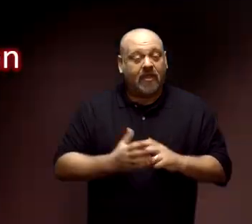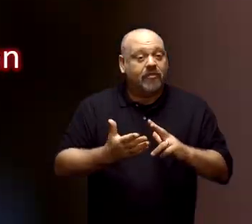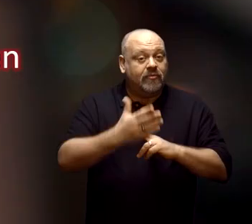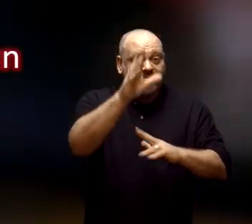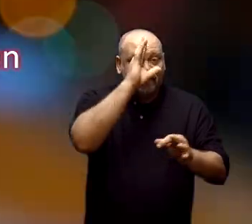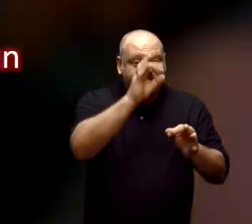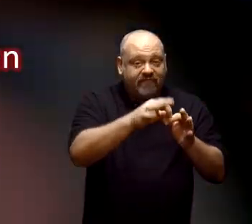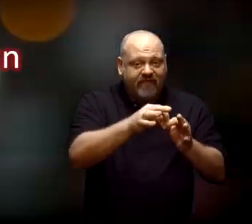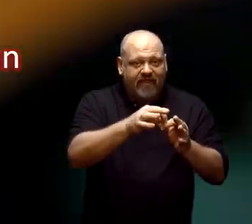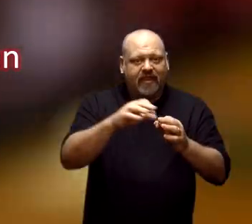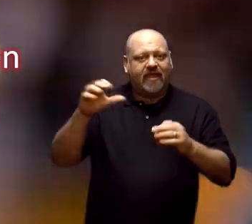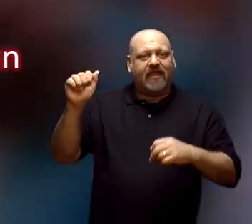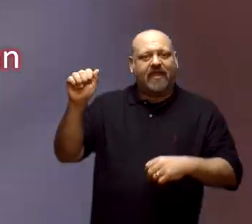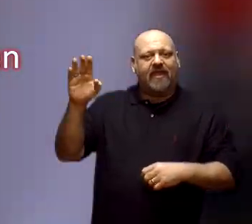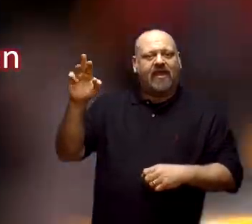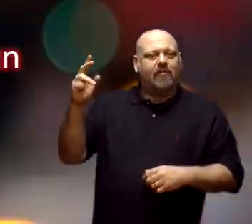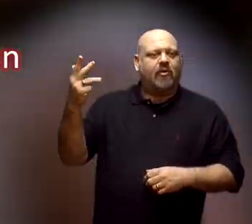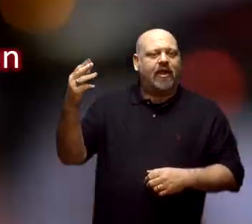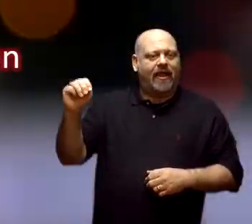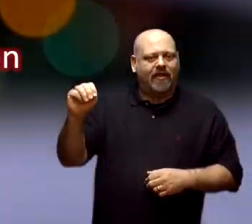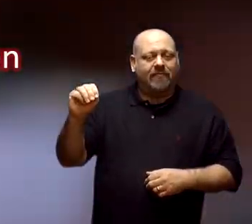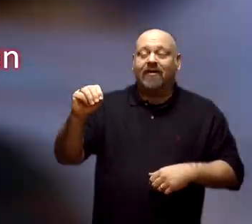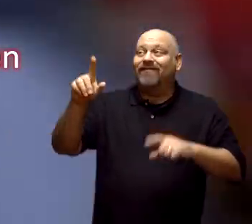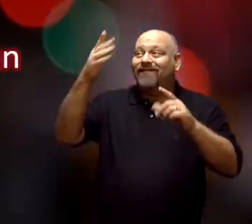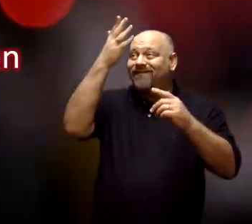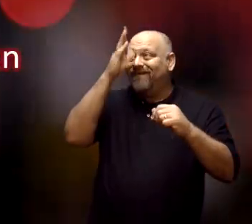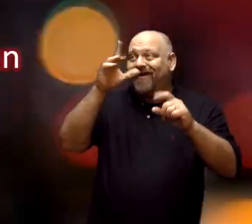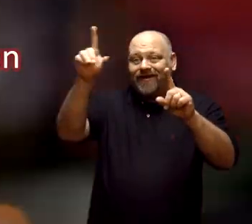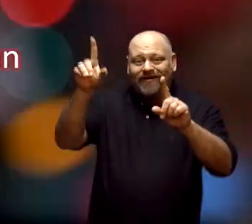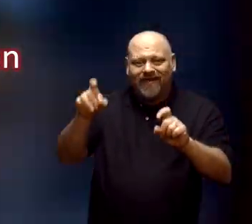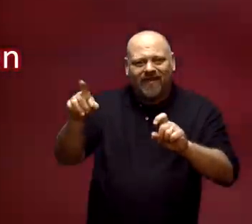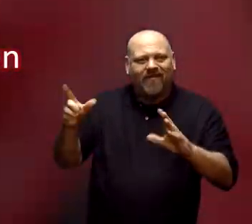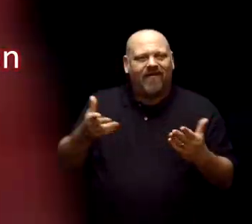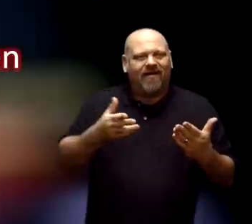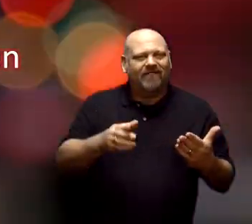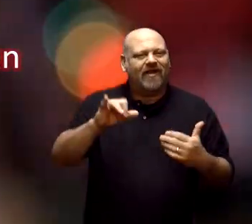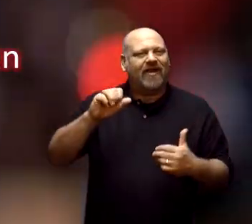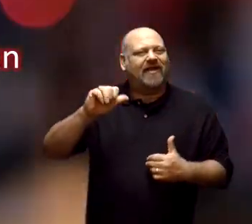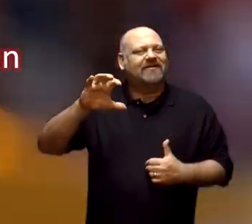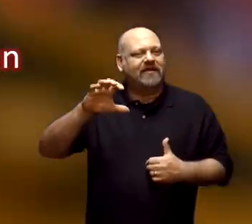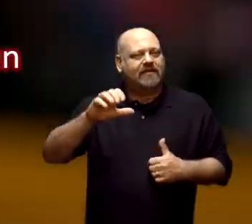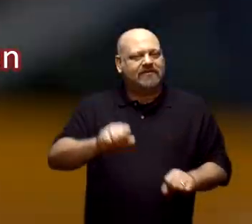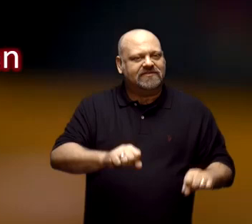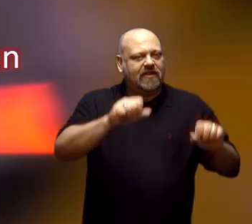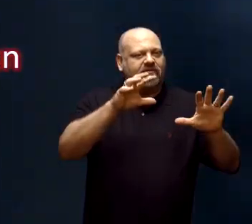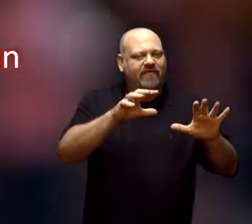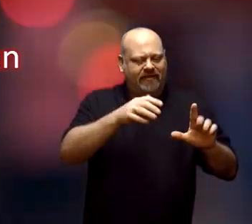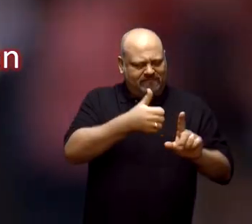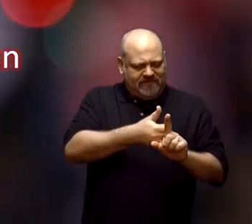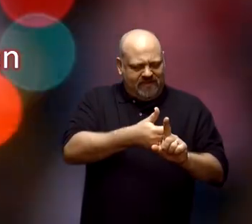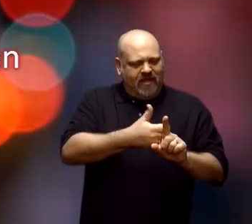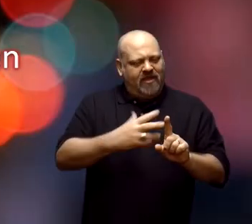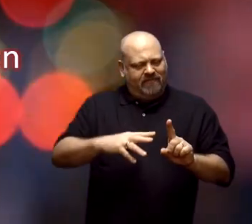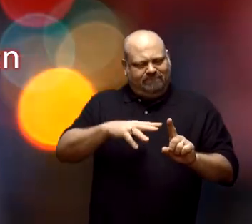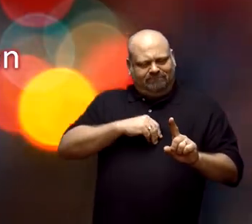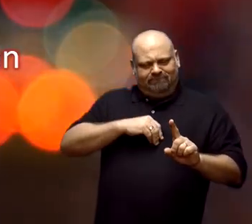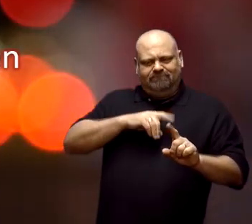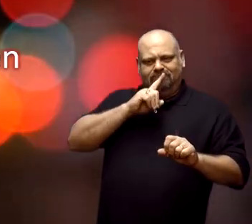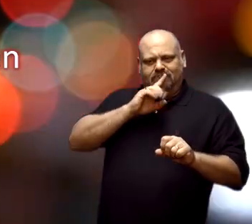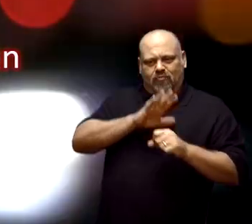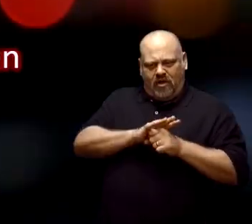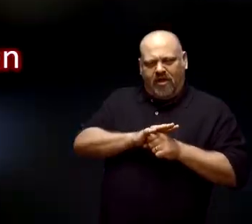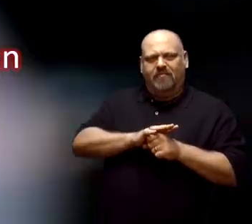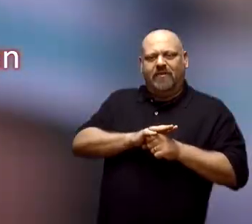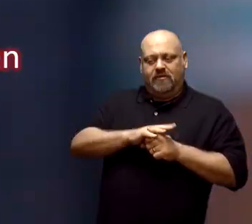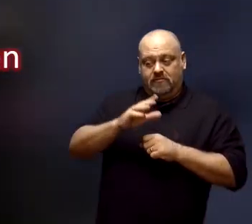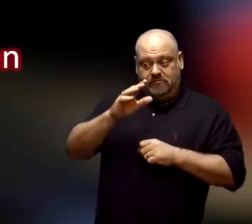faith, Abraham, when God tested him, offered Isaac as a sacrifice. He who had embraced the promises was